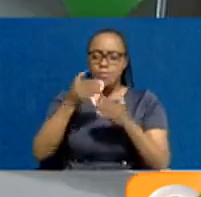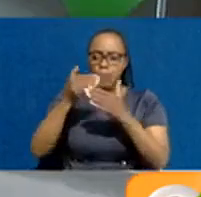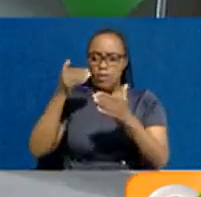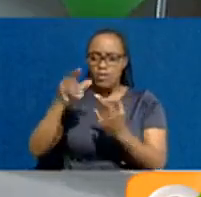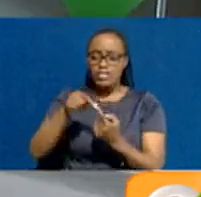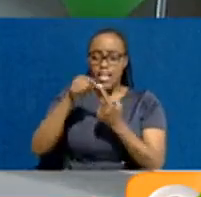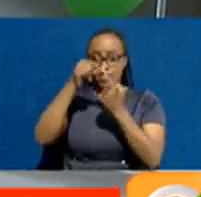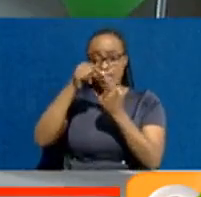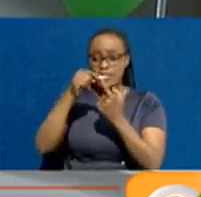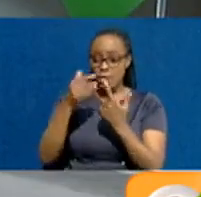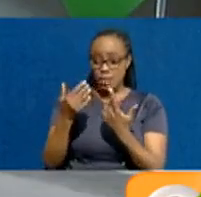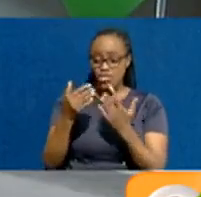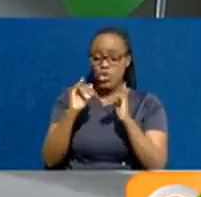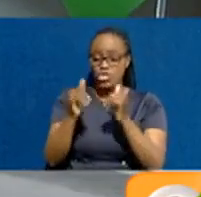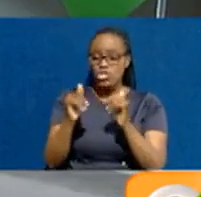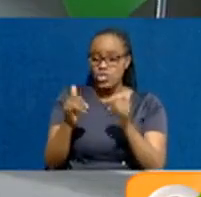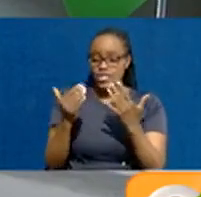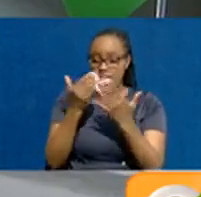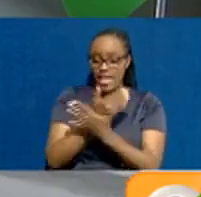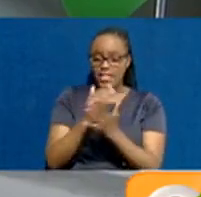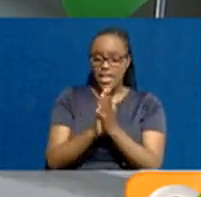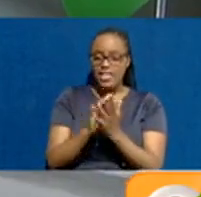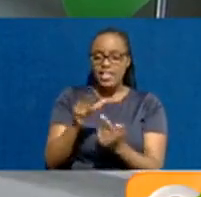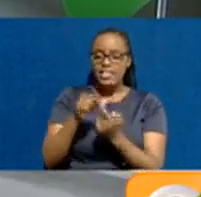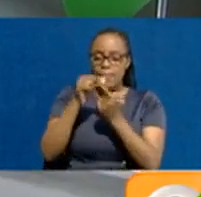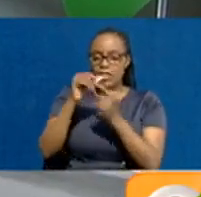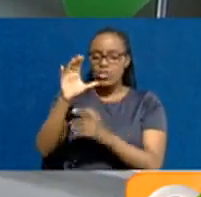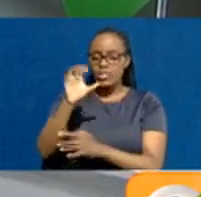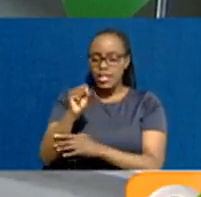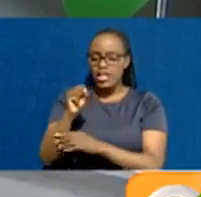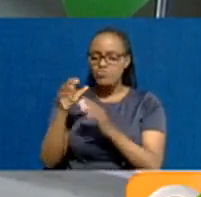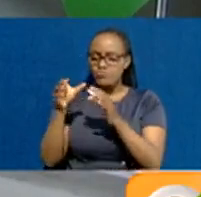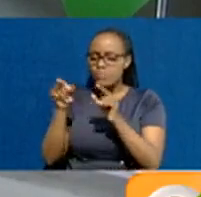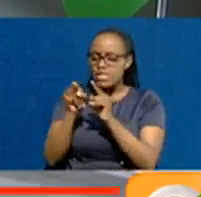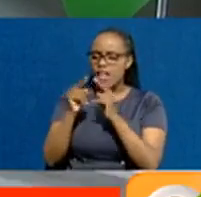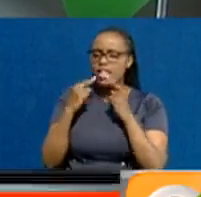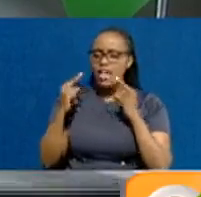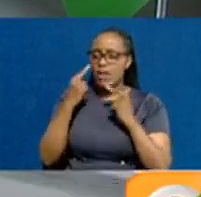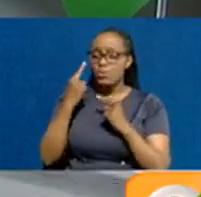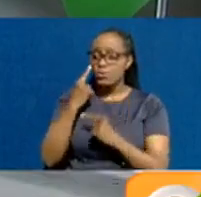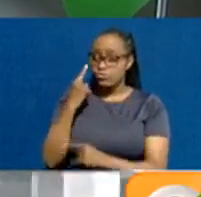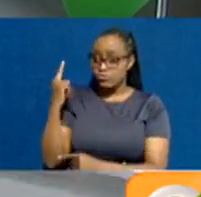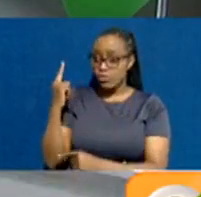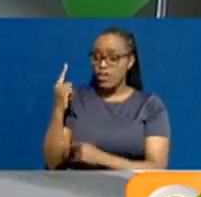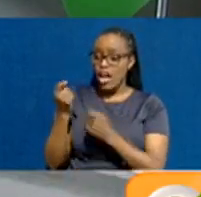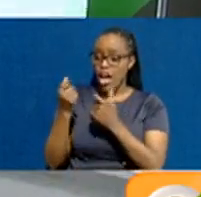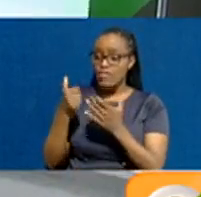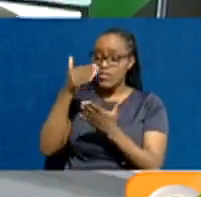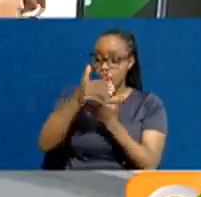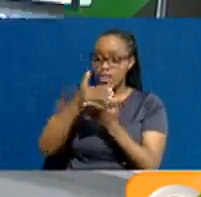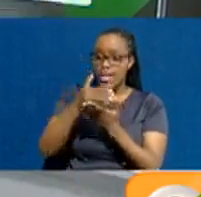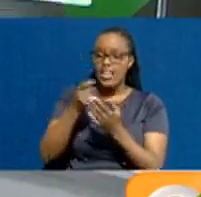It's a special edition of Newsnight. Our special cabinet coverage continues, and that's why I want to direct you to our screen here to give you a few facts,